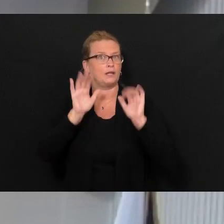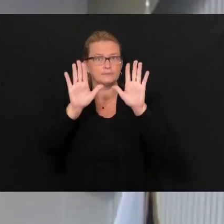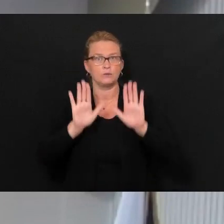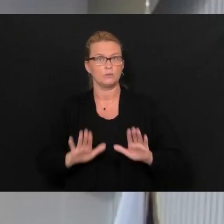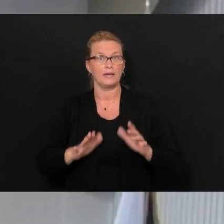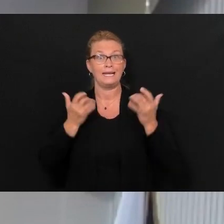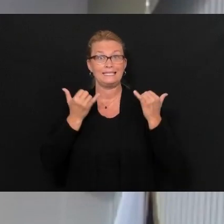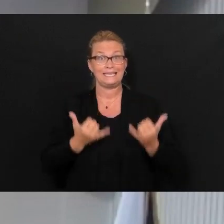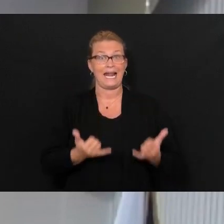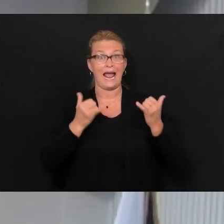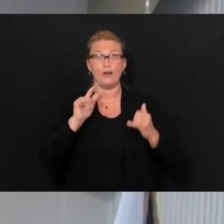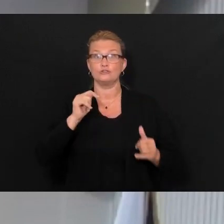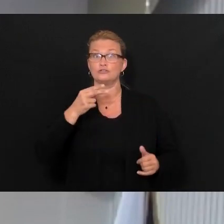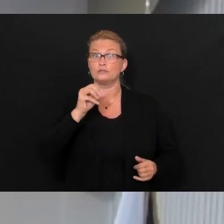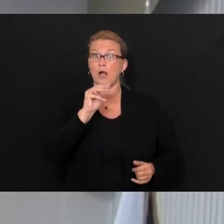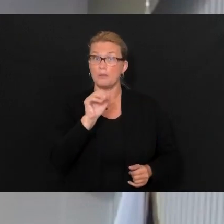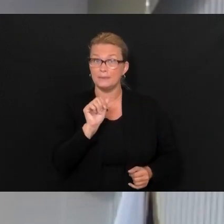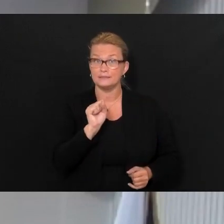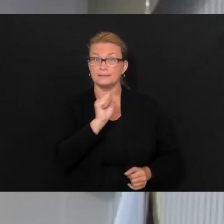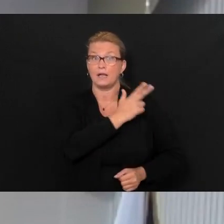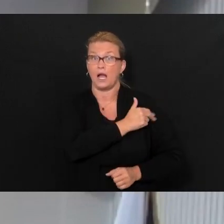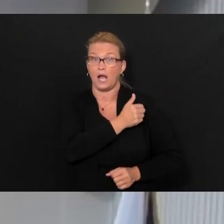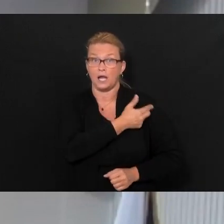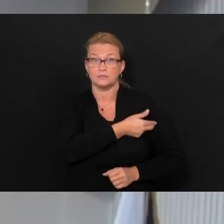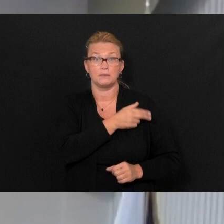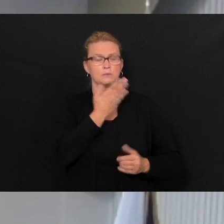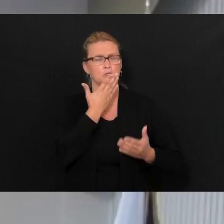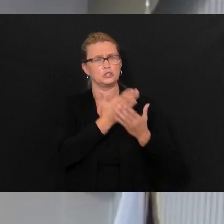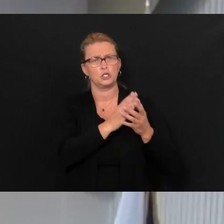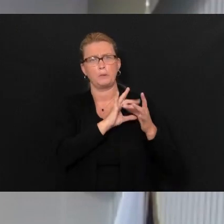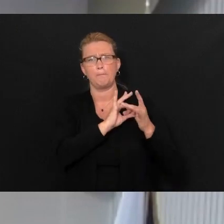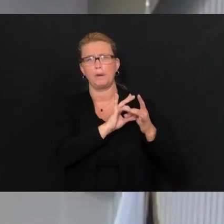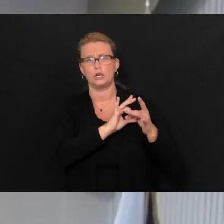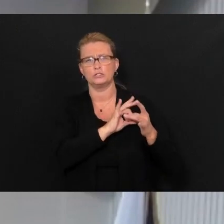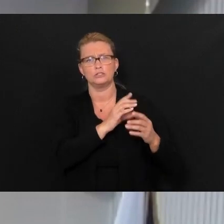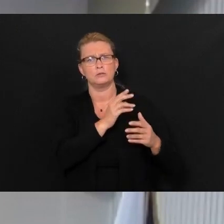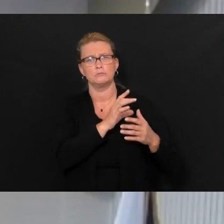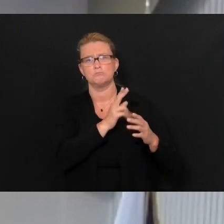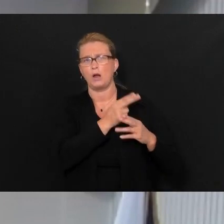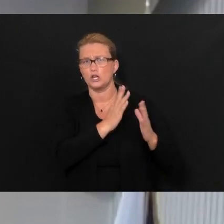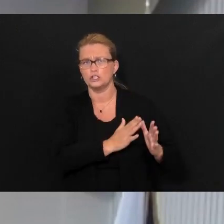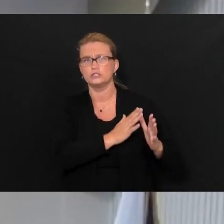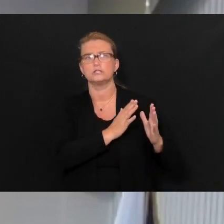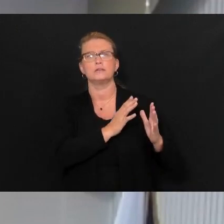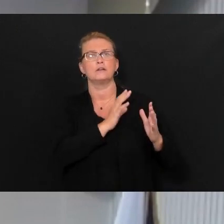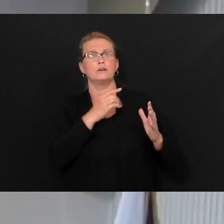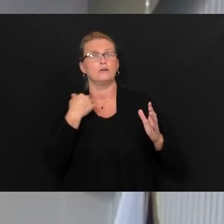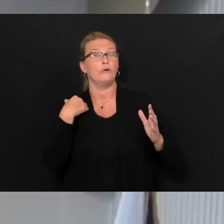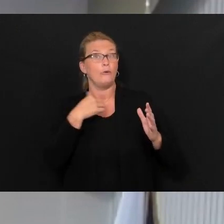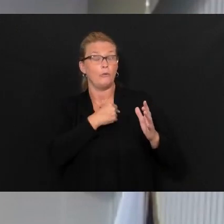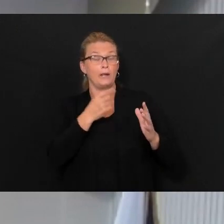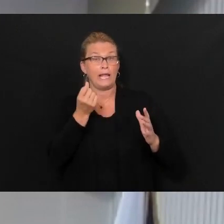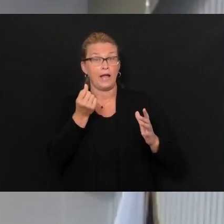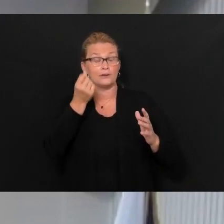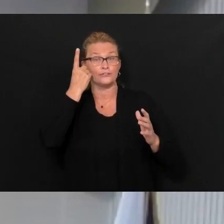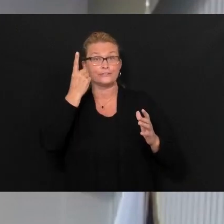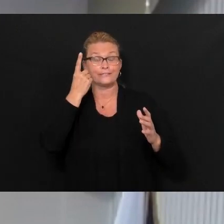the folks at Thomas have been great partners and continue to be great partners. We understand there's